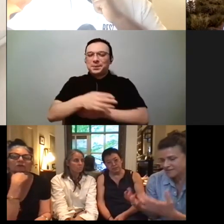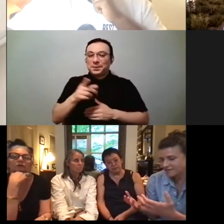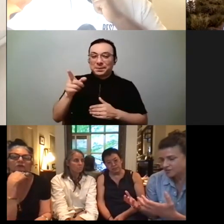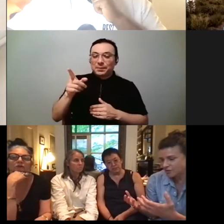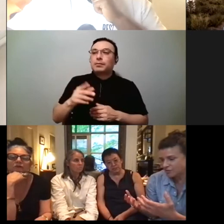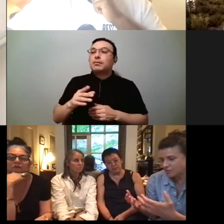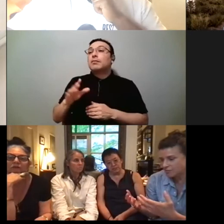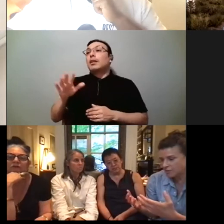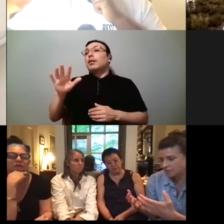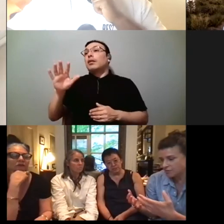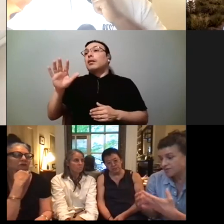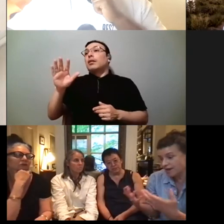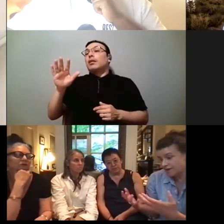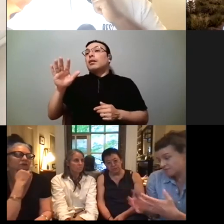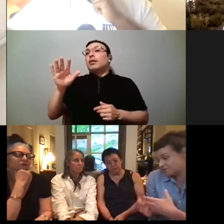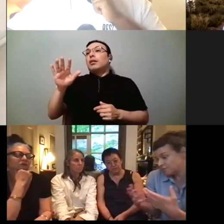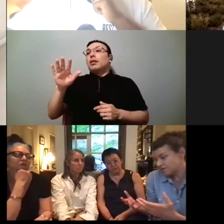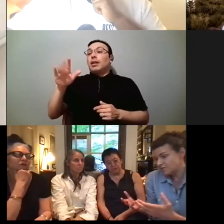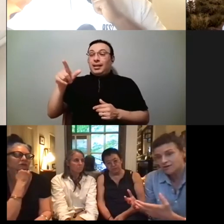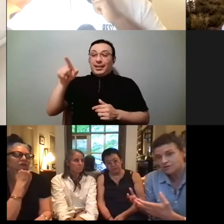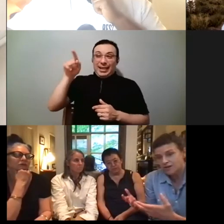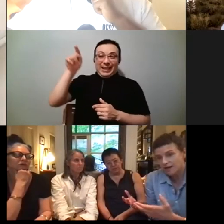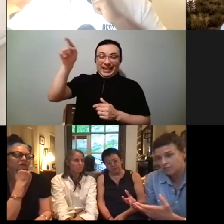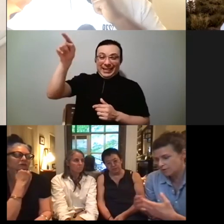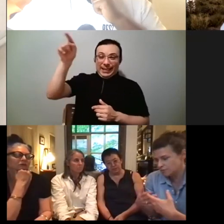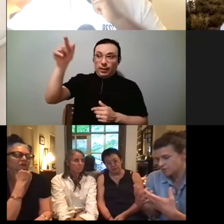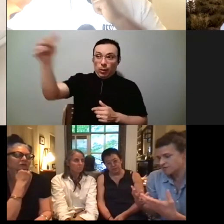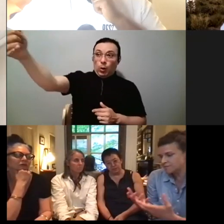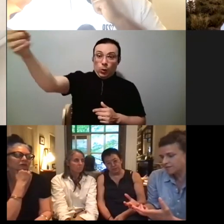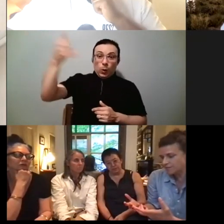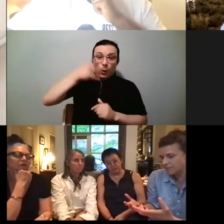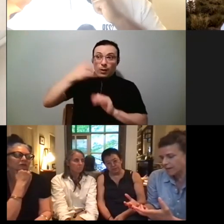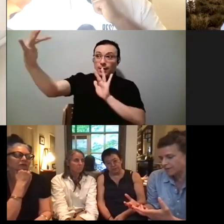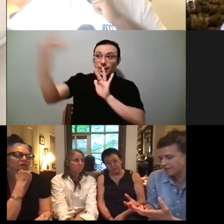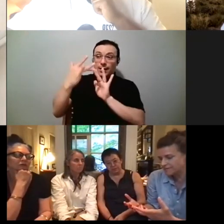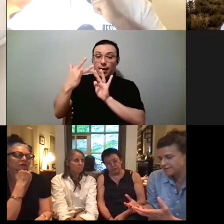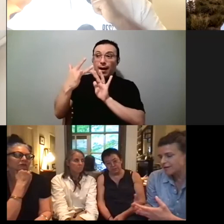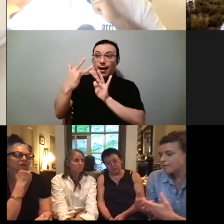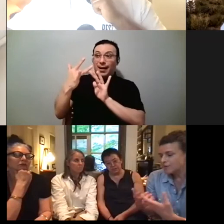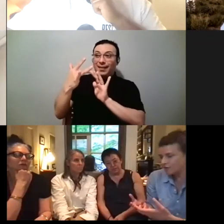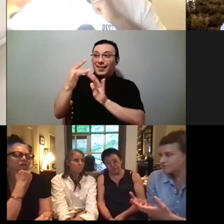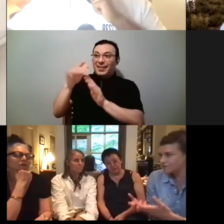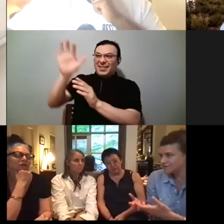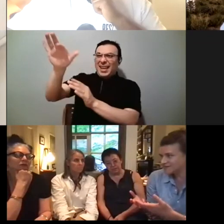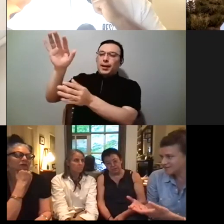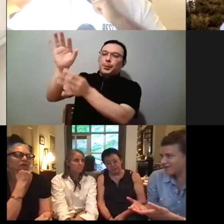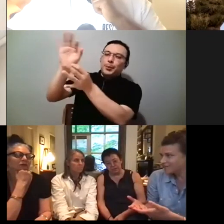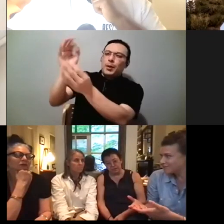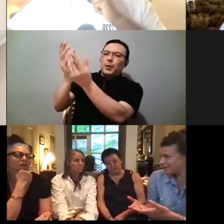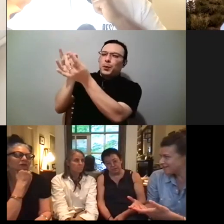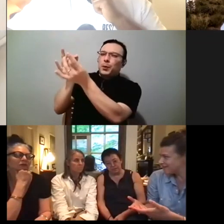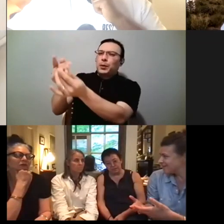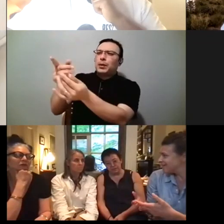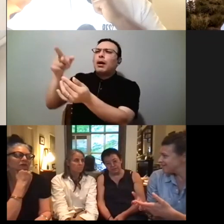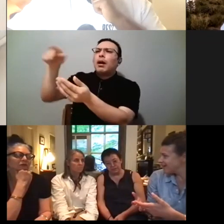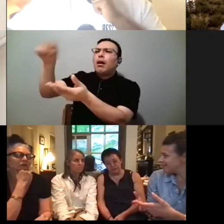these things they don't understand we don't understand when we're transmitting from that place but also there's an acknowledgement